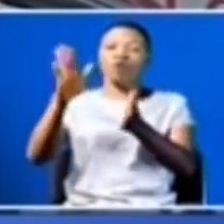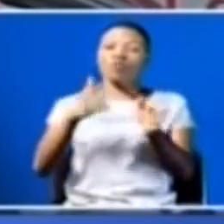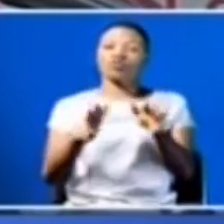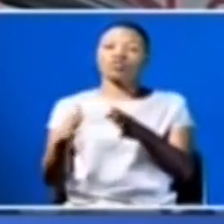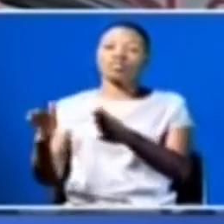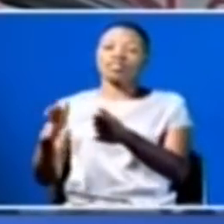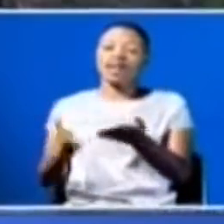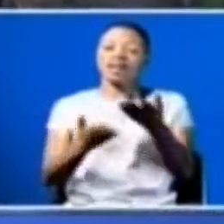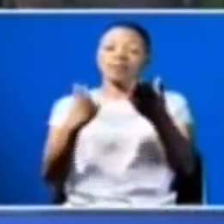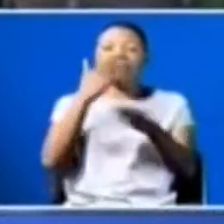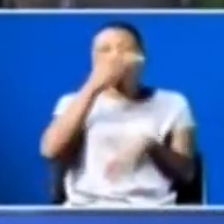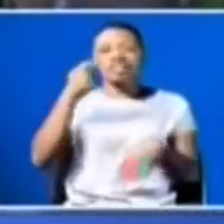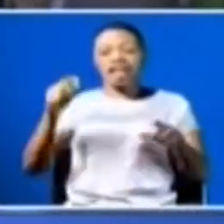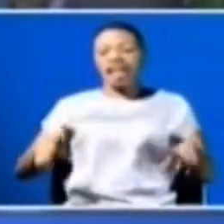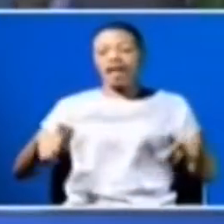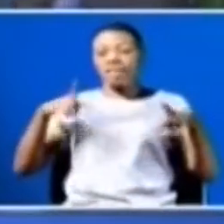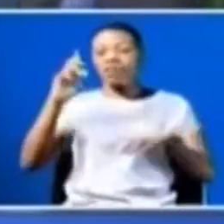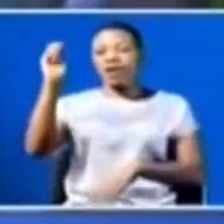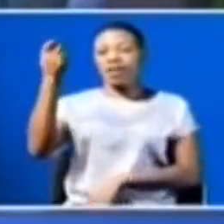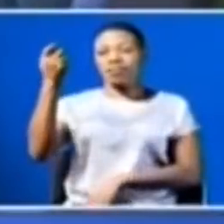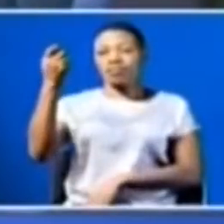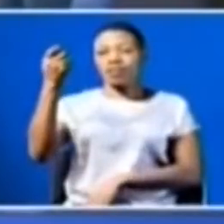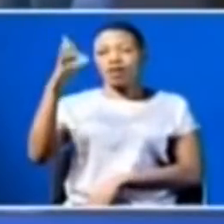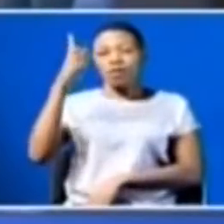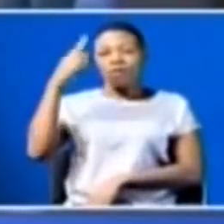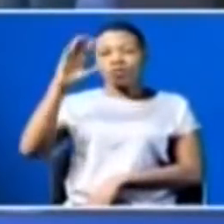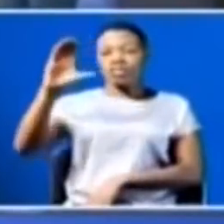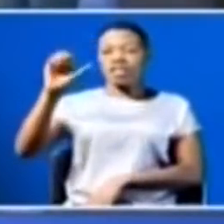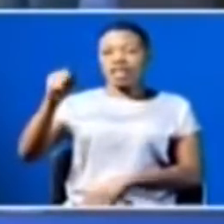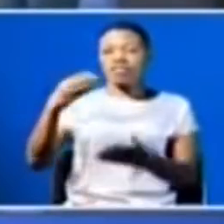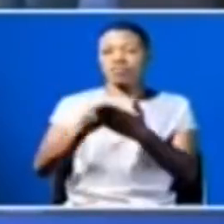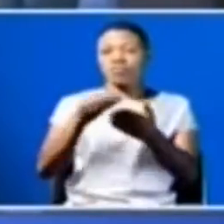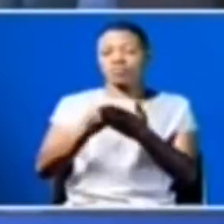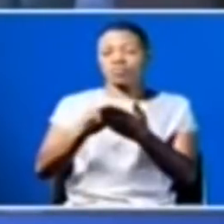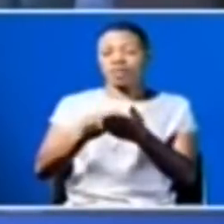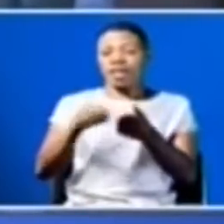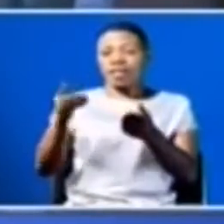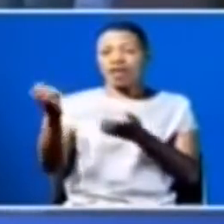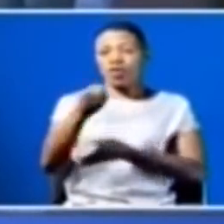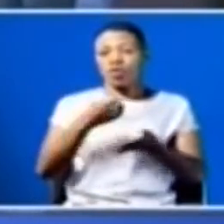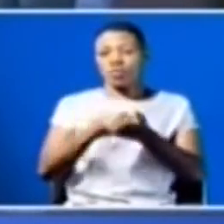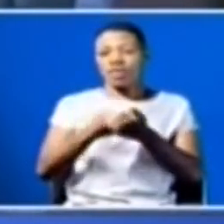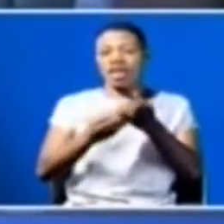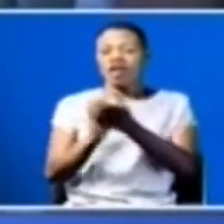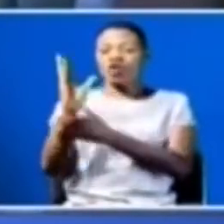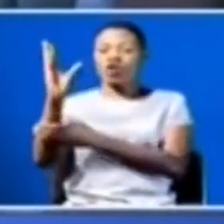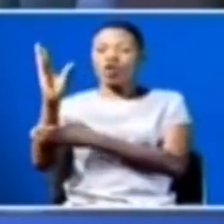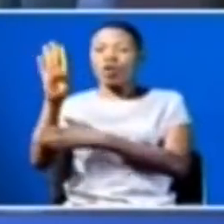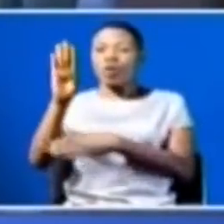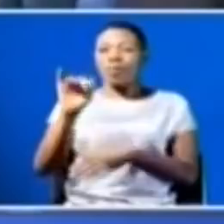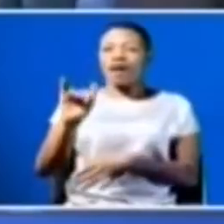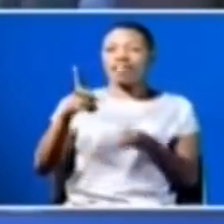better livelihoods for Kenyans. Kwa mujibu wa waziri Rotich, uchumi wa taifa hili umekuwa kwa 6.3%